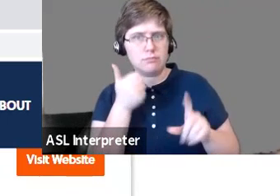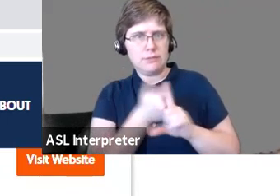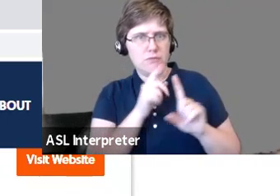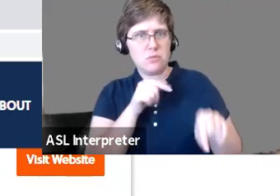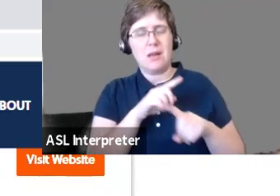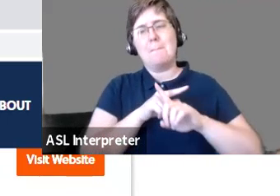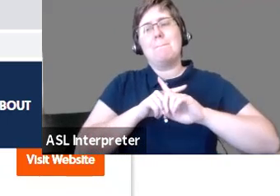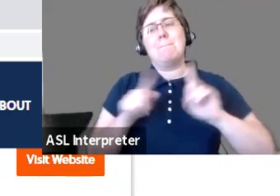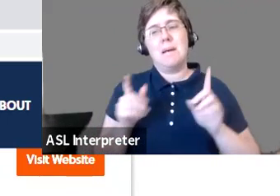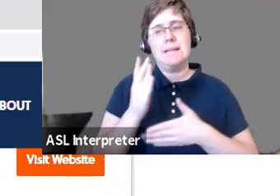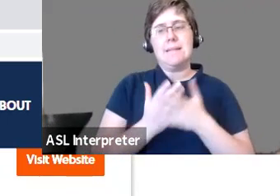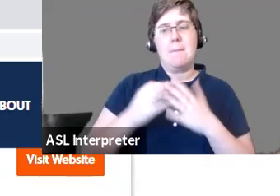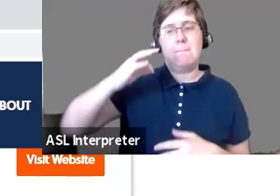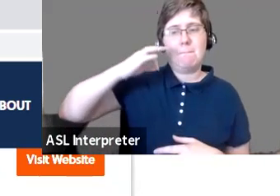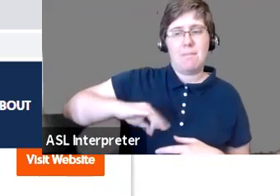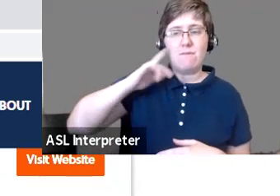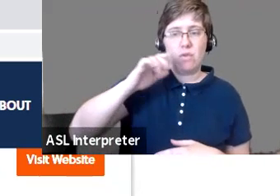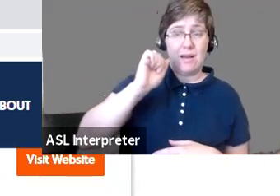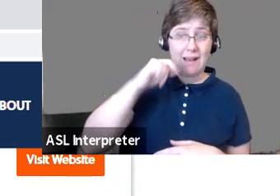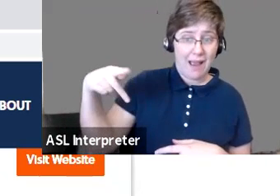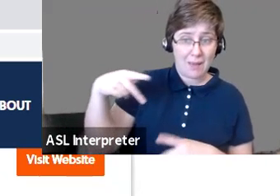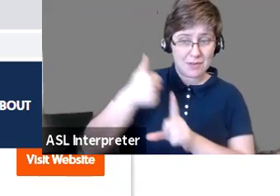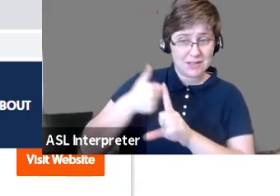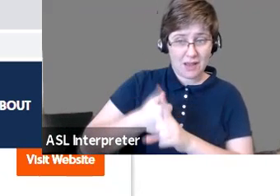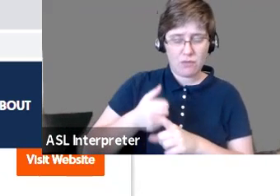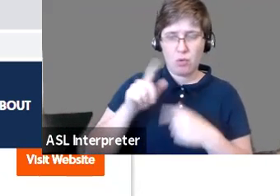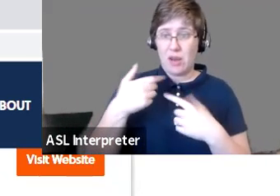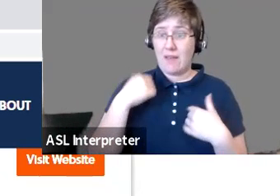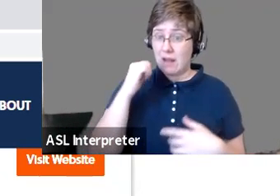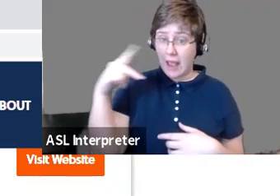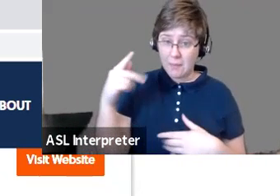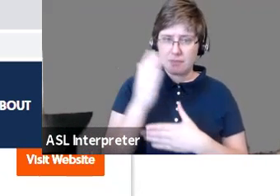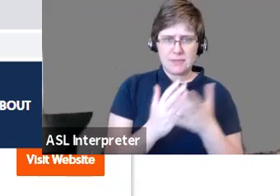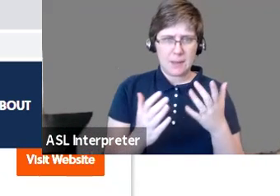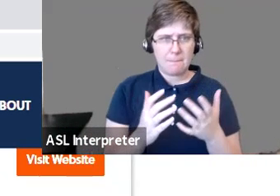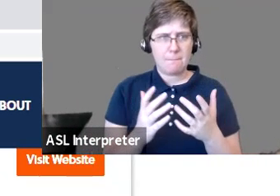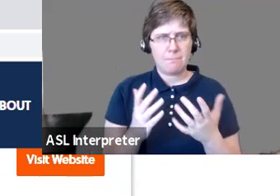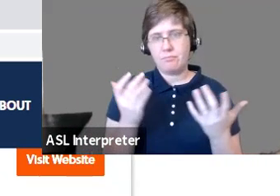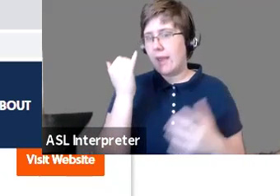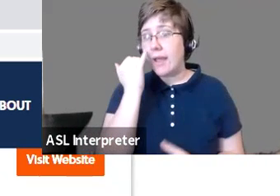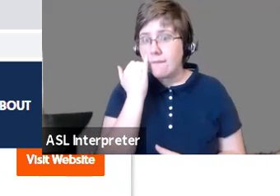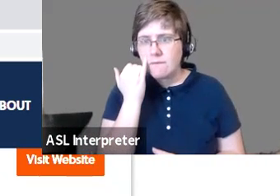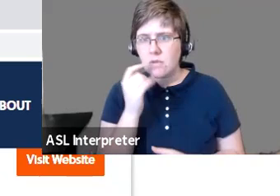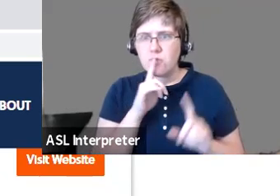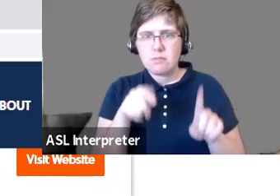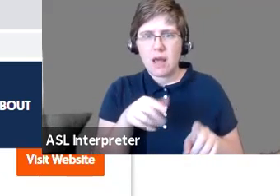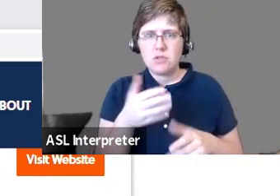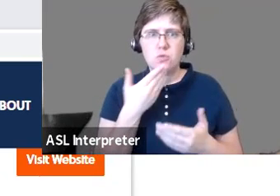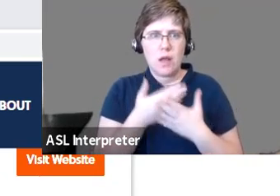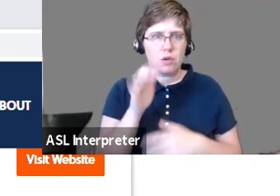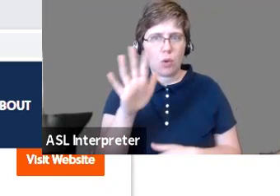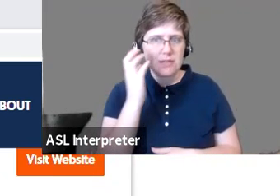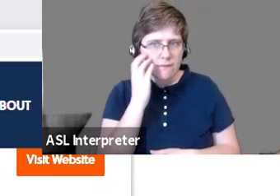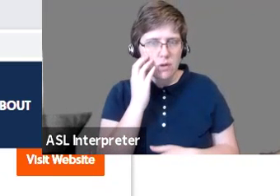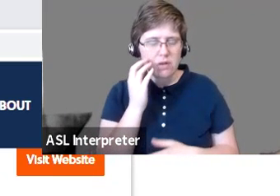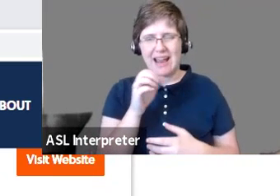However, there is some benefit to an app, right? So when you have an app, some of the stuff that, even if it is mobile responsive, an app still is